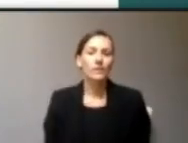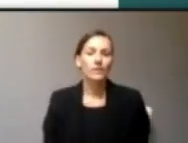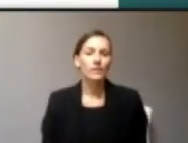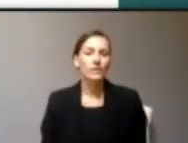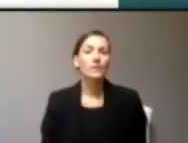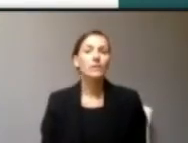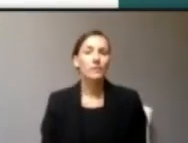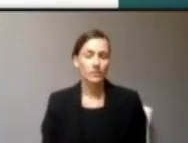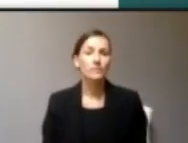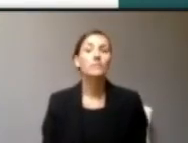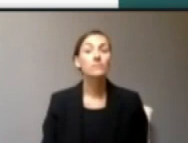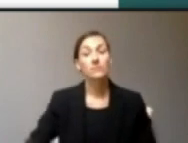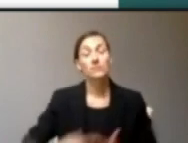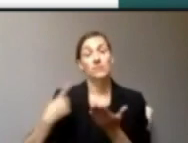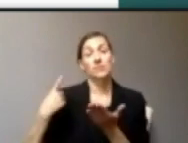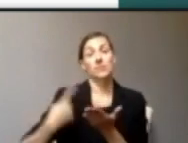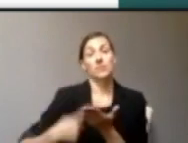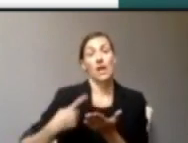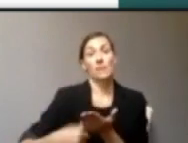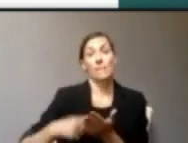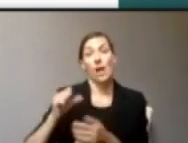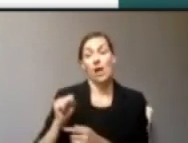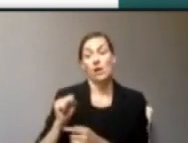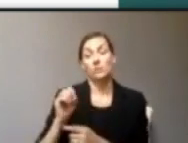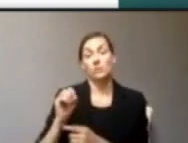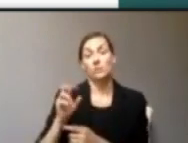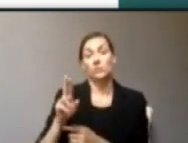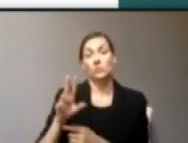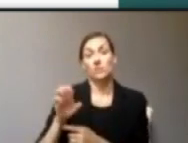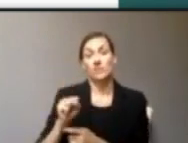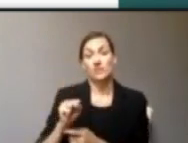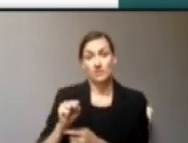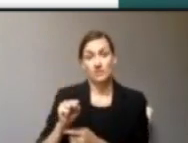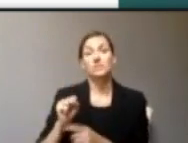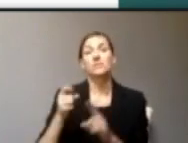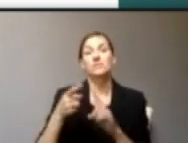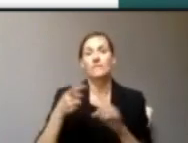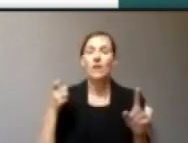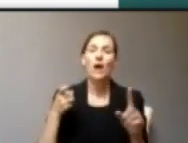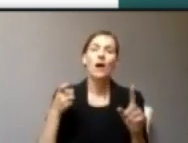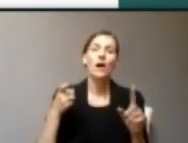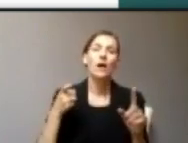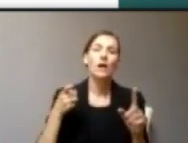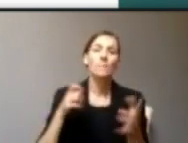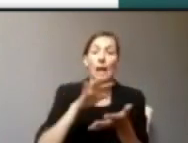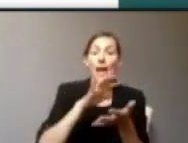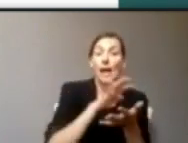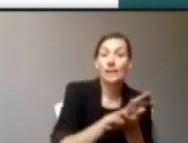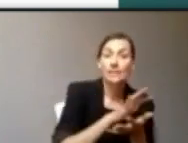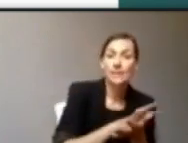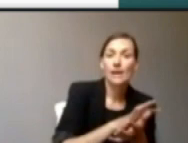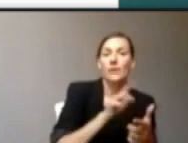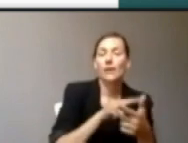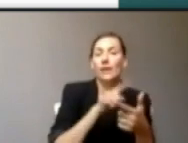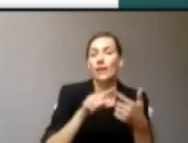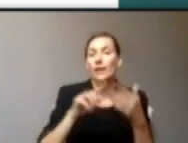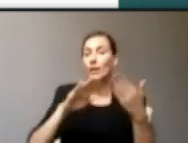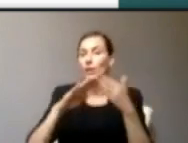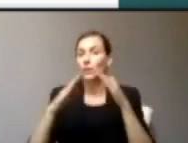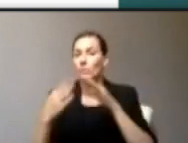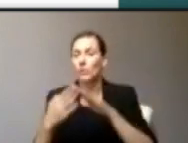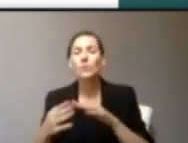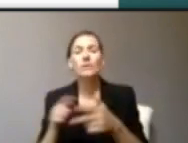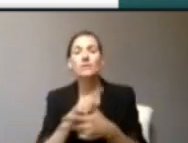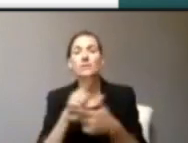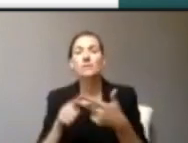So to talk about our sources, we got them from academic and communities, and we also got them from 2 of our previous studies,